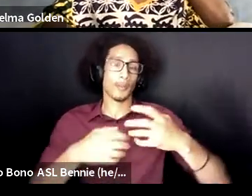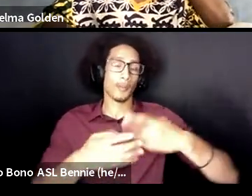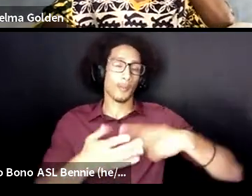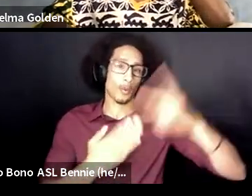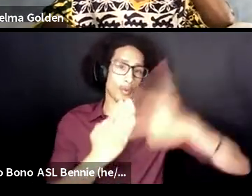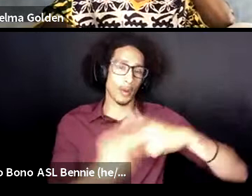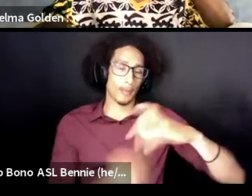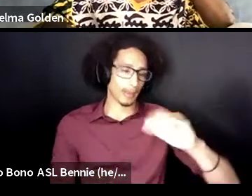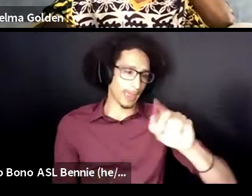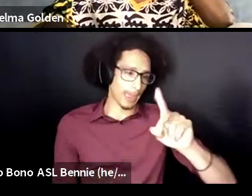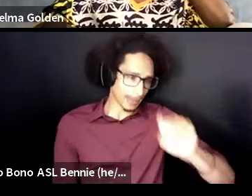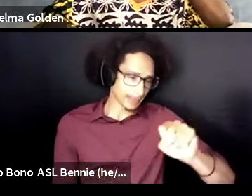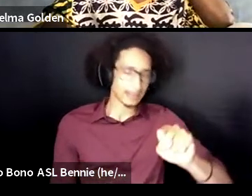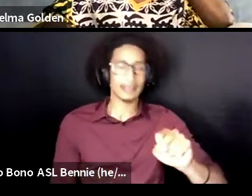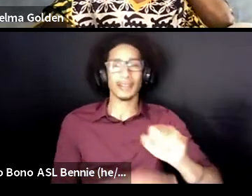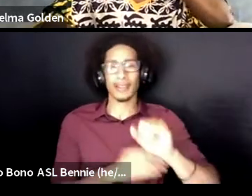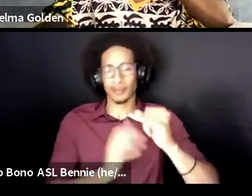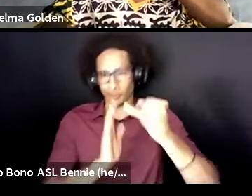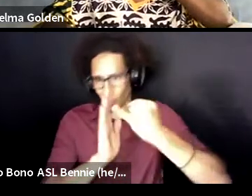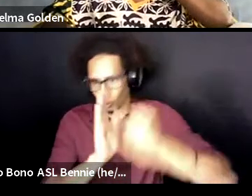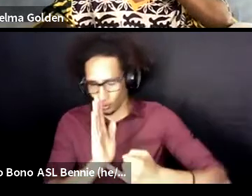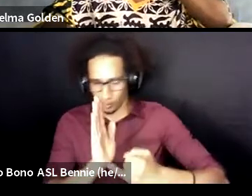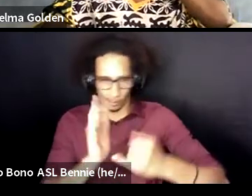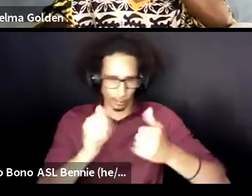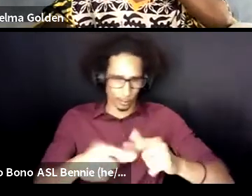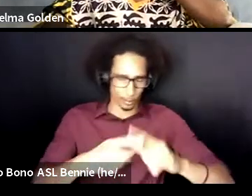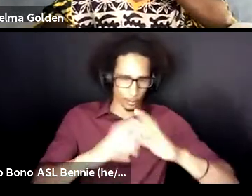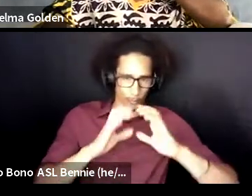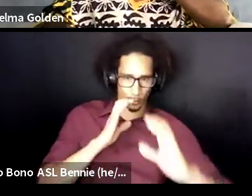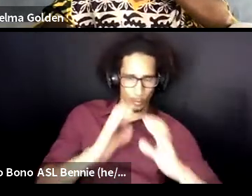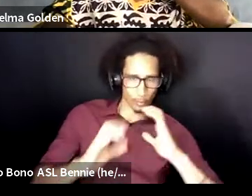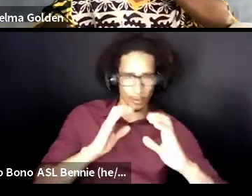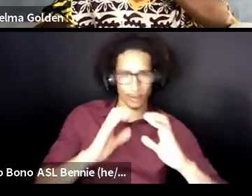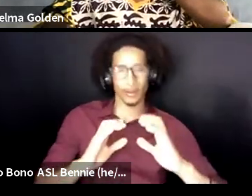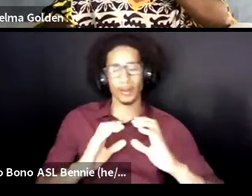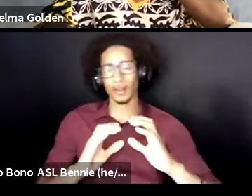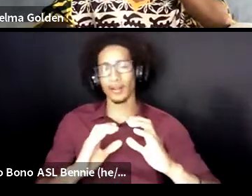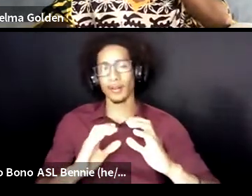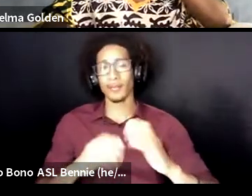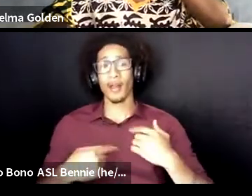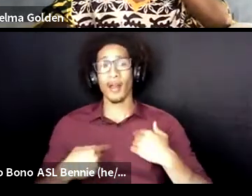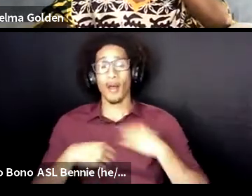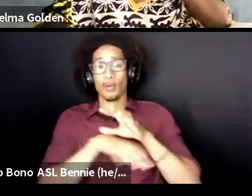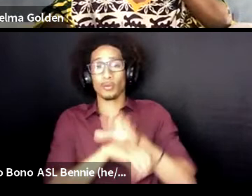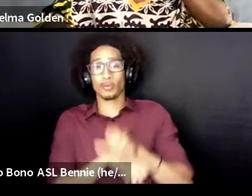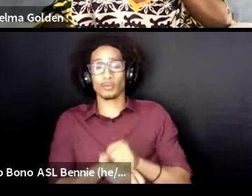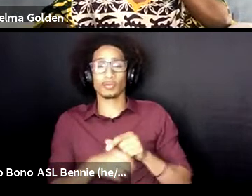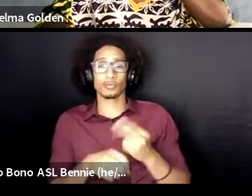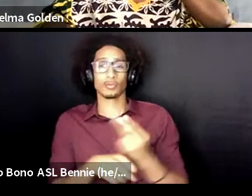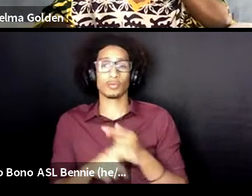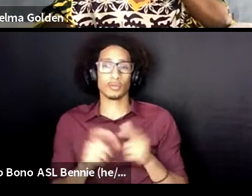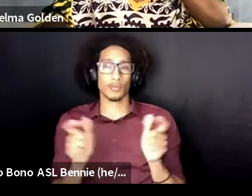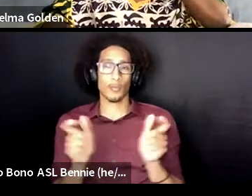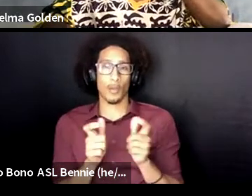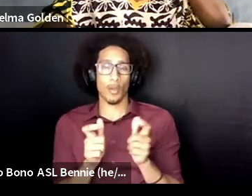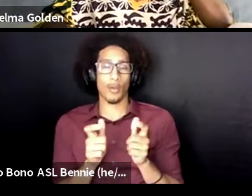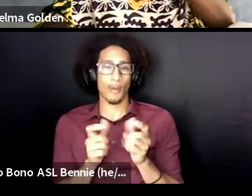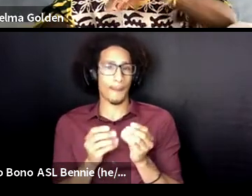communicate an idea on a very using very small materials, an idea that's going to be absolutely